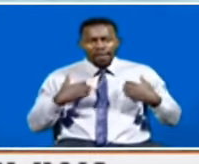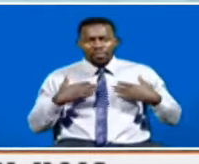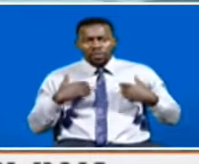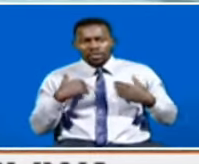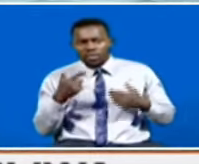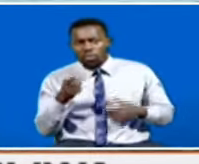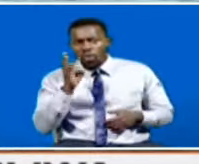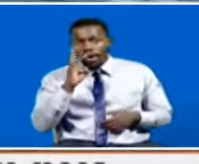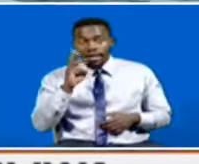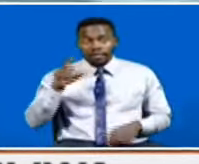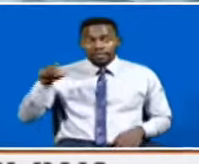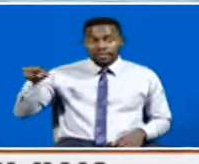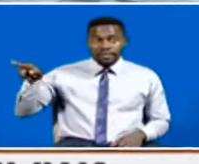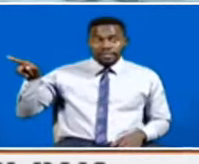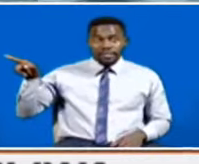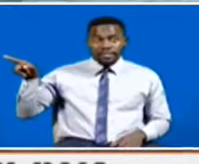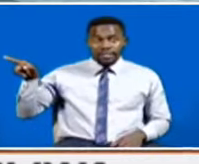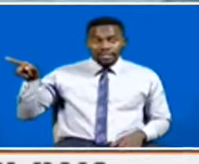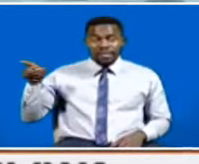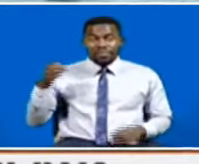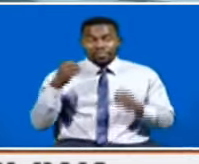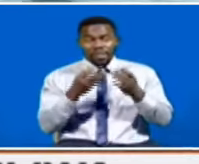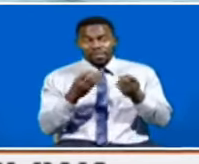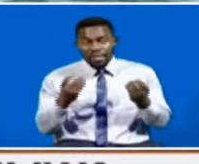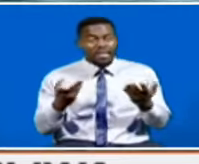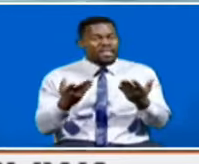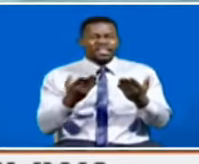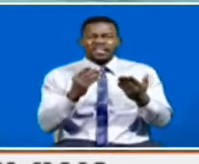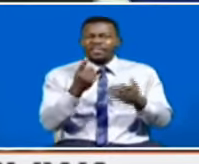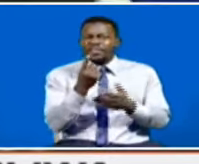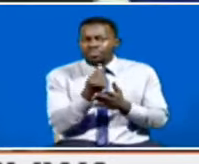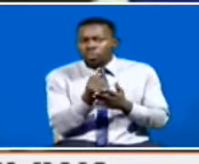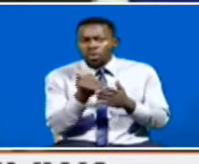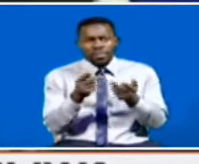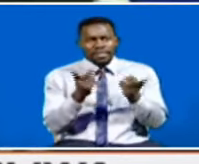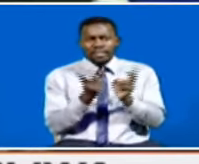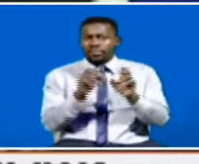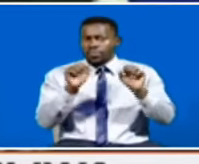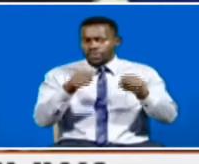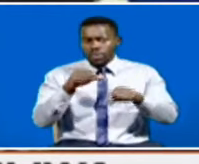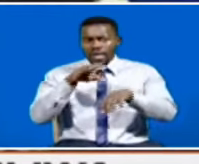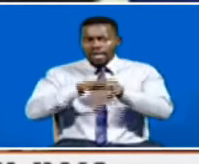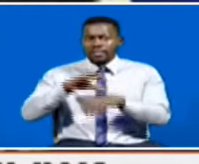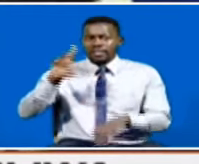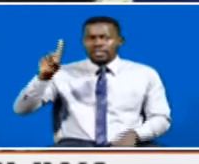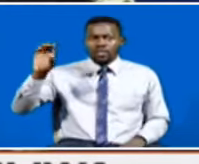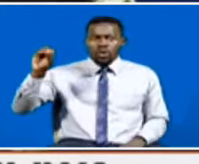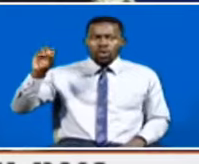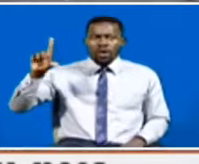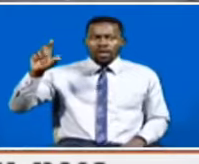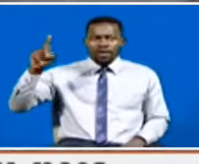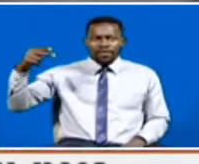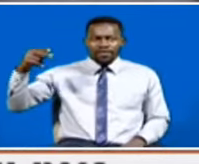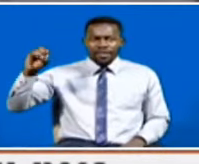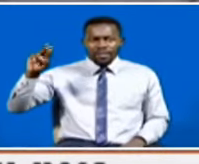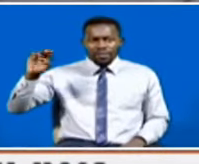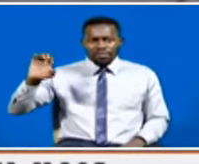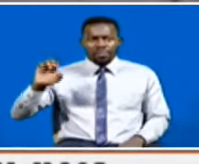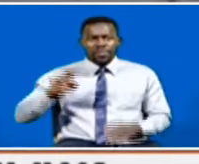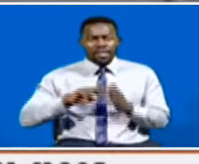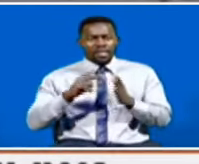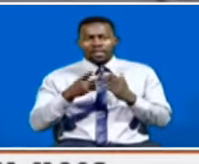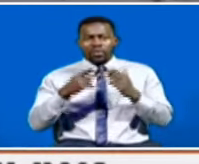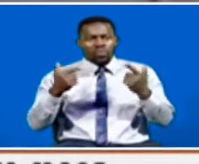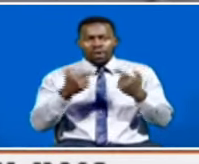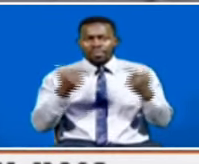find dolphins in Kenya. Very few places you can find dolphins in Kenya. So we are opposed to the location of the nuclear power plant.